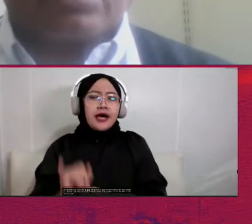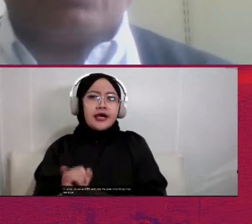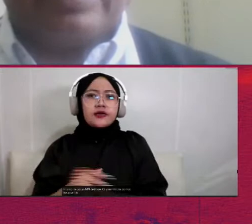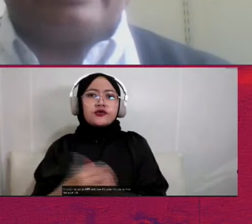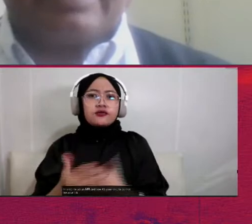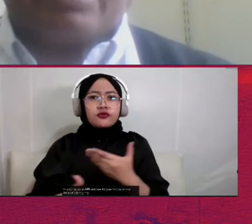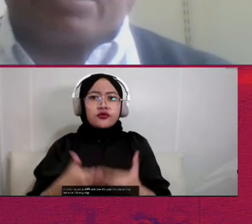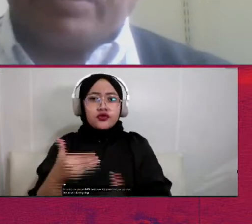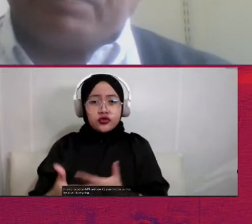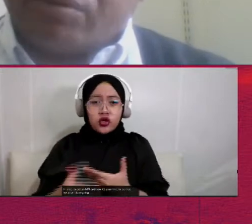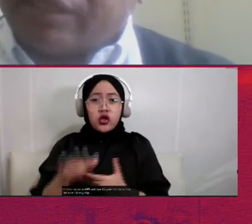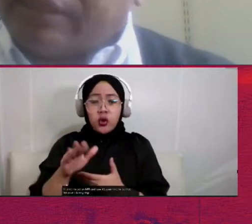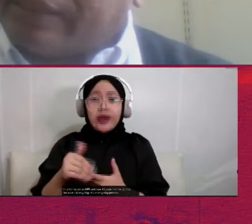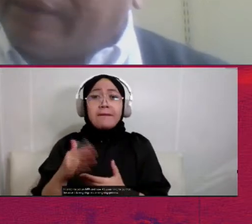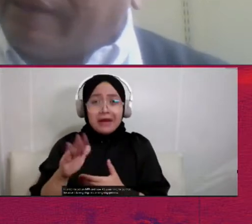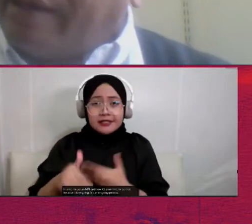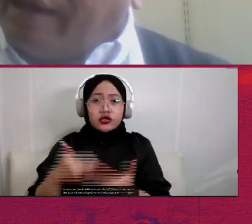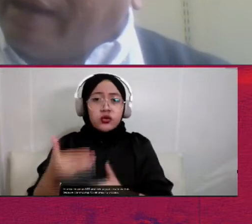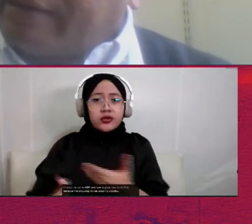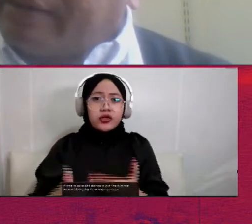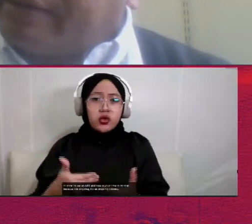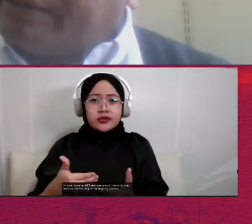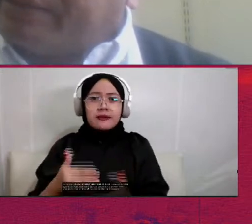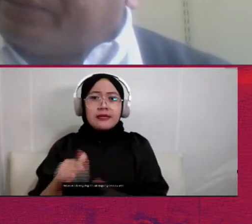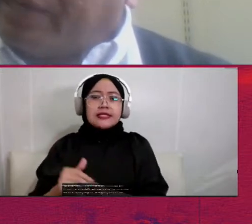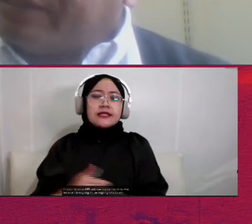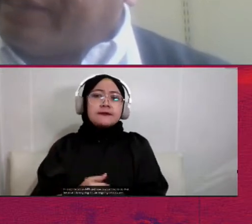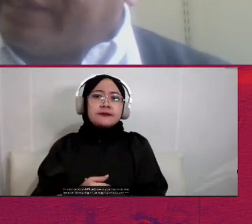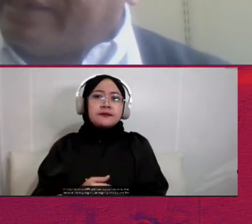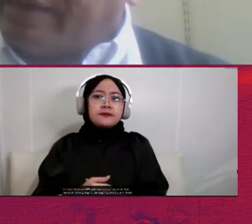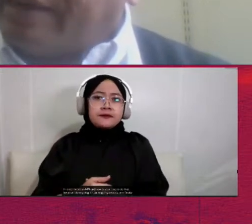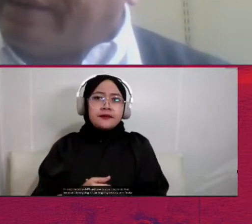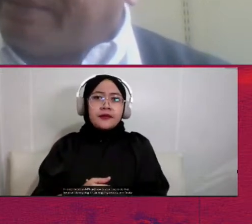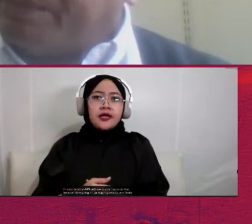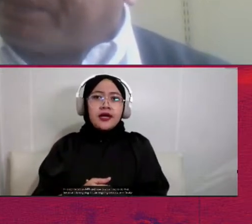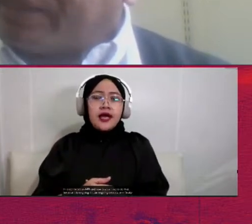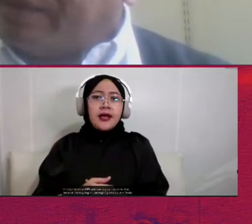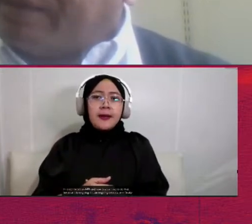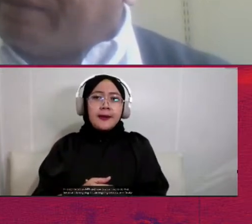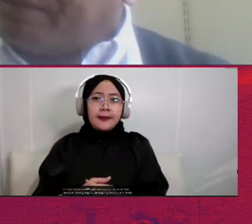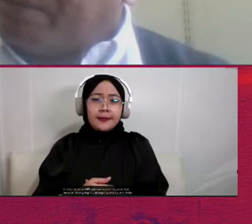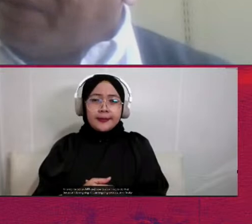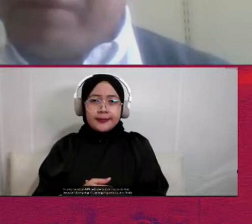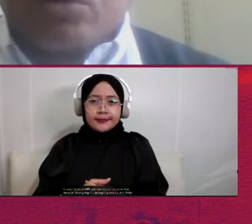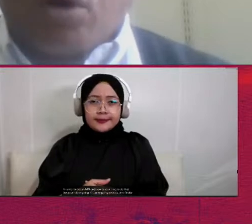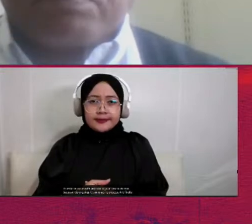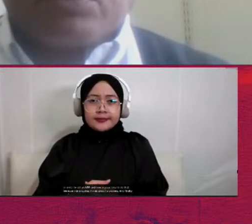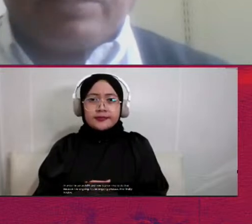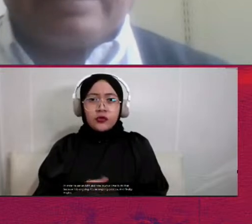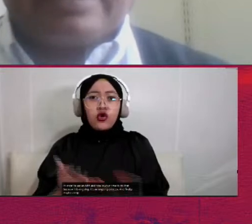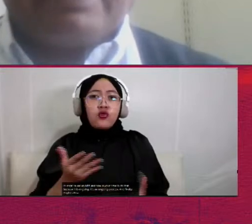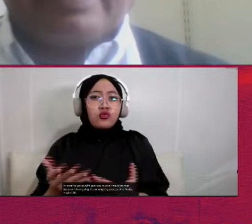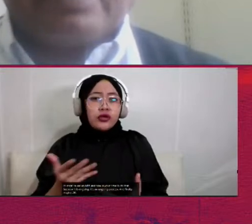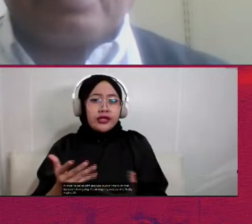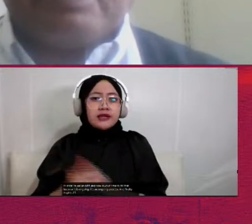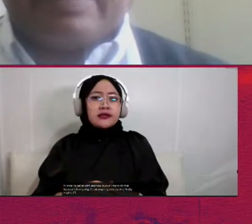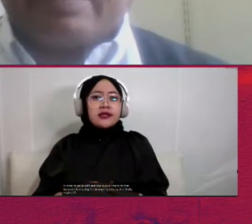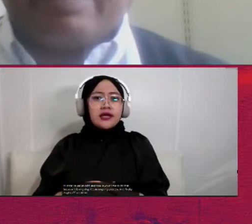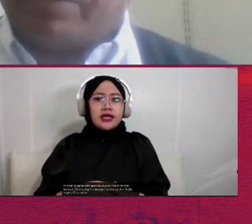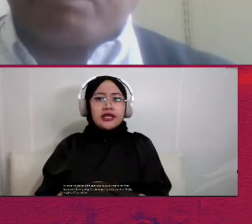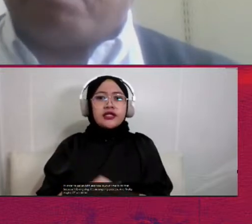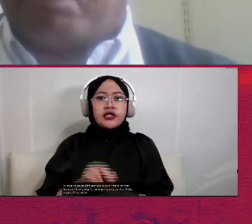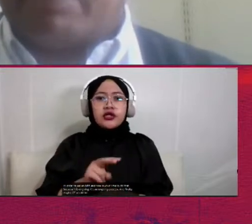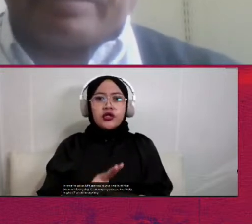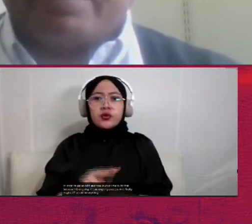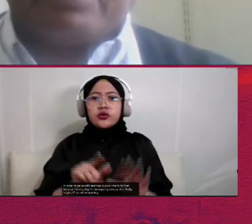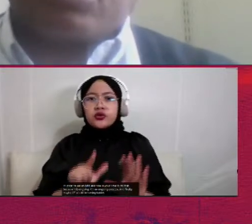it is ongoing, it is an ongoing process. And finally, maybe COP27 would be,